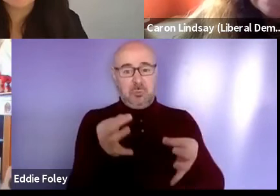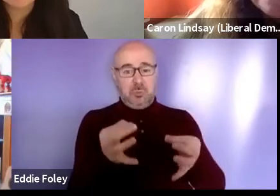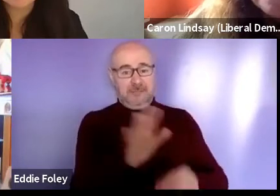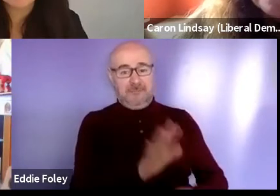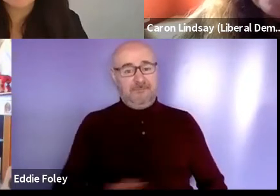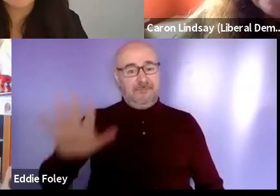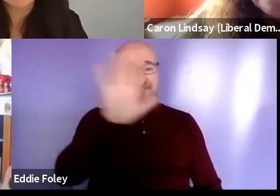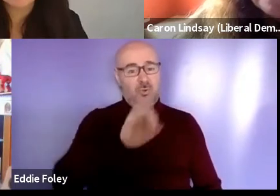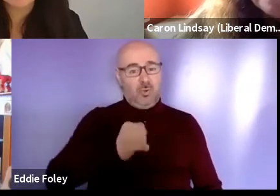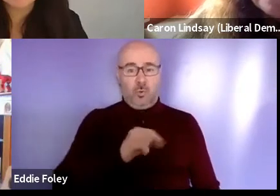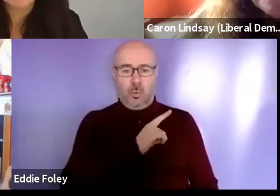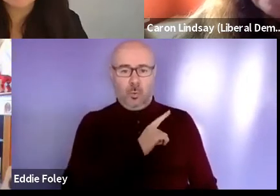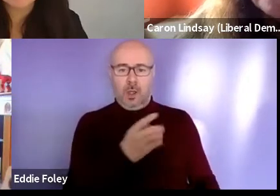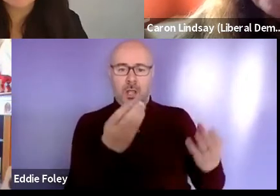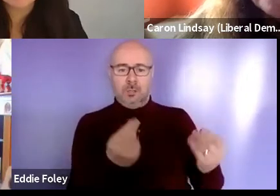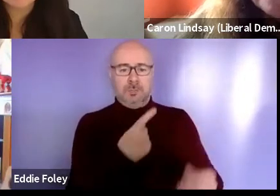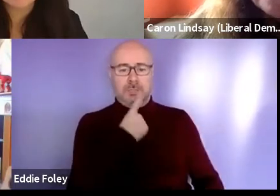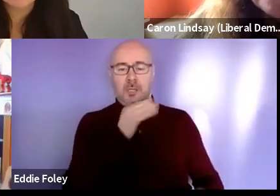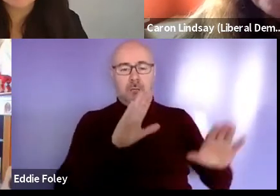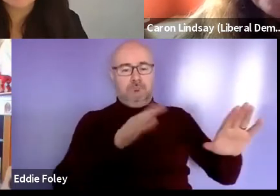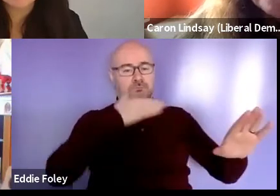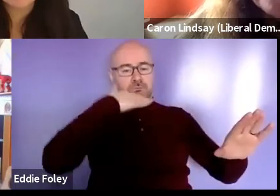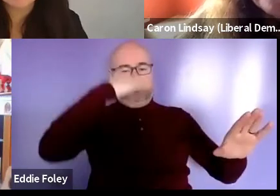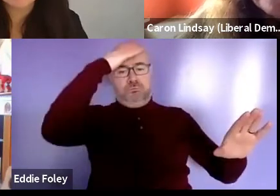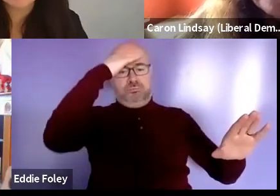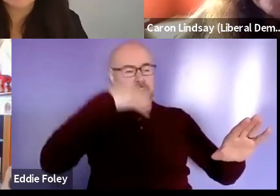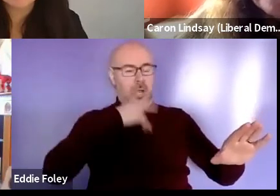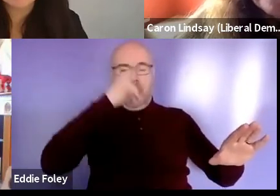to do their job and live their lives?